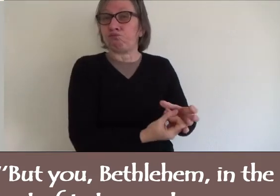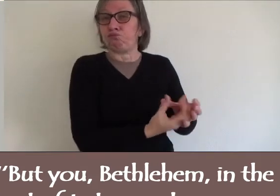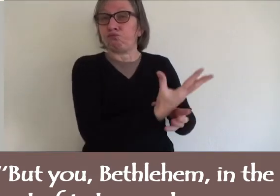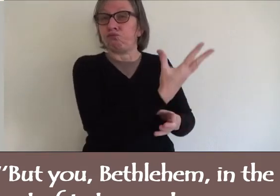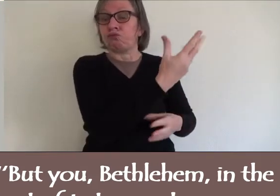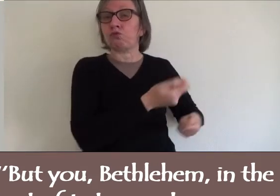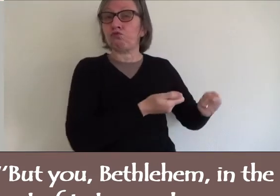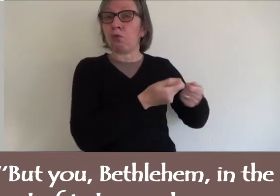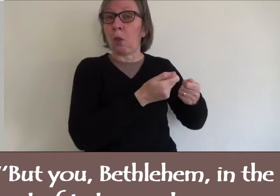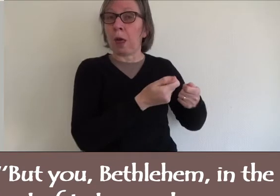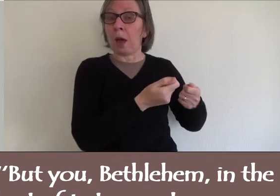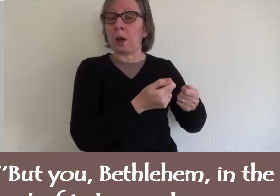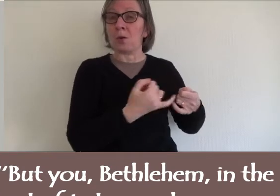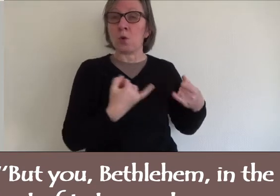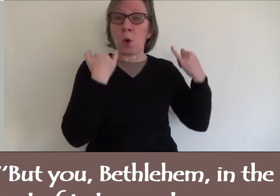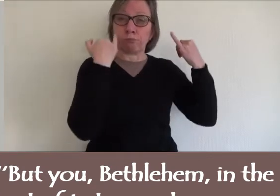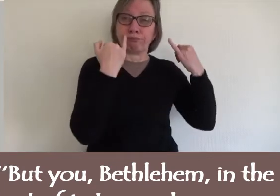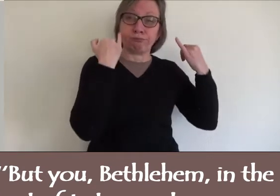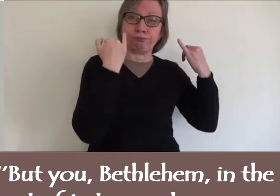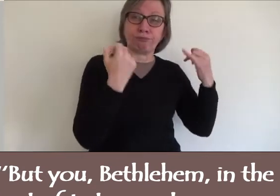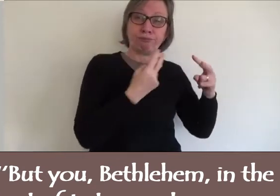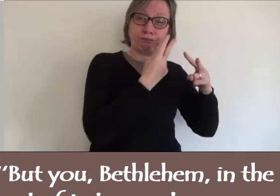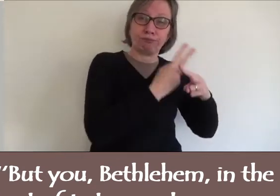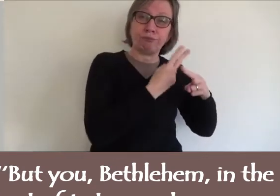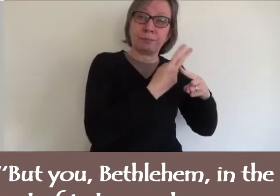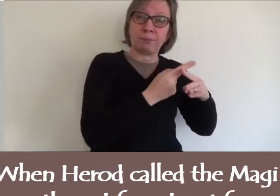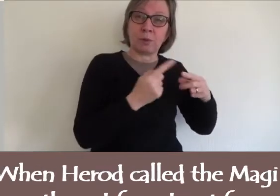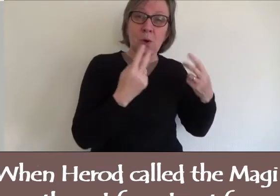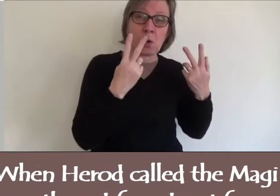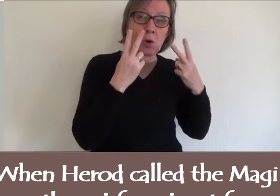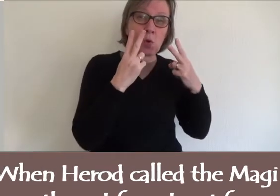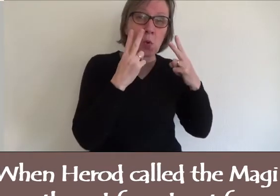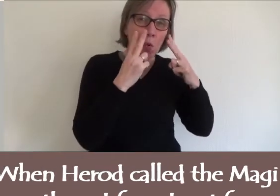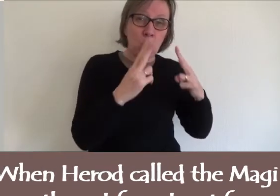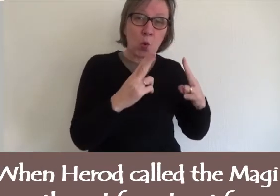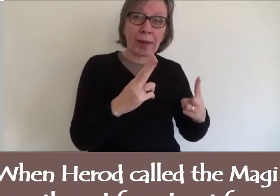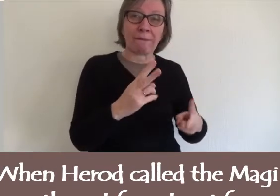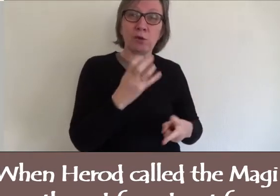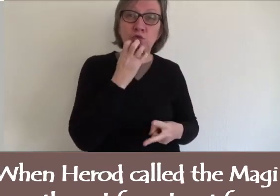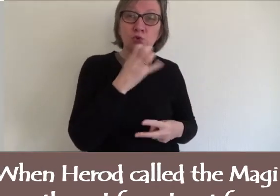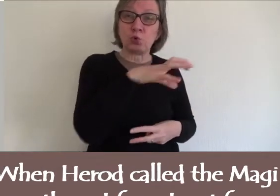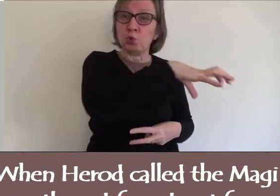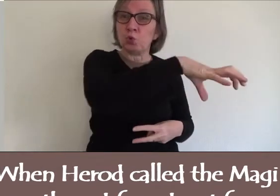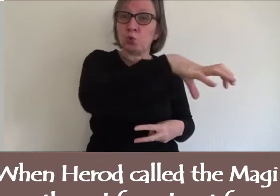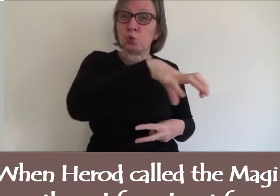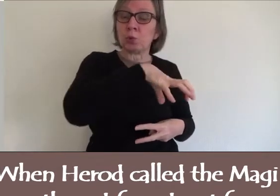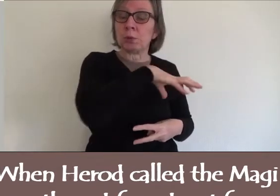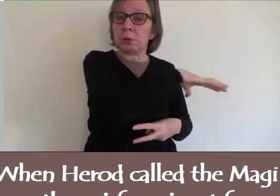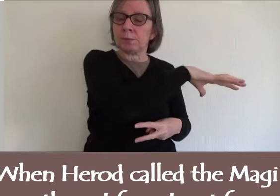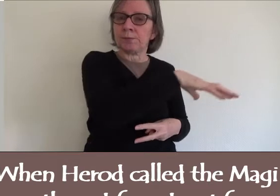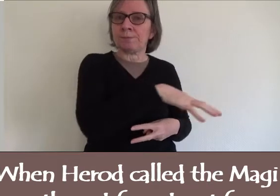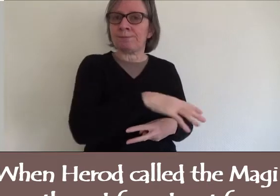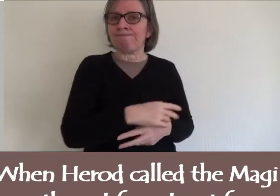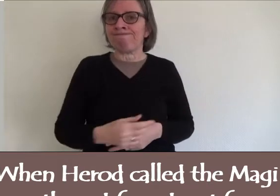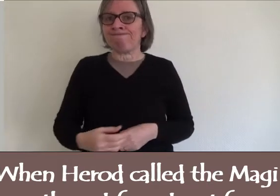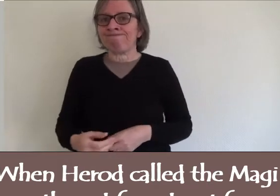be the shepherd of my people Israel." When Herod called the Magi secretly and found from